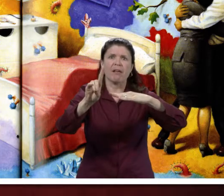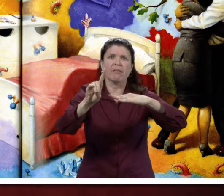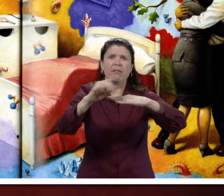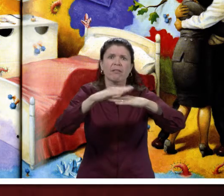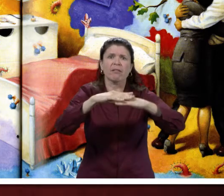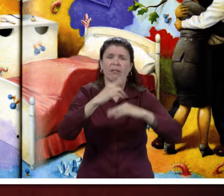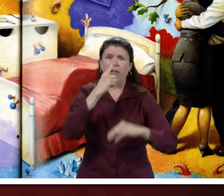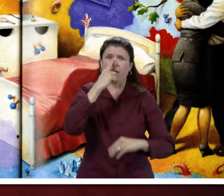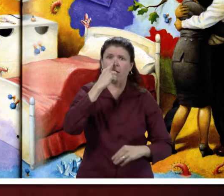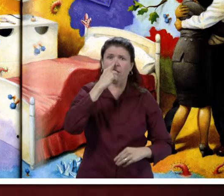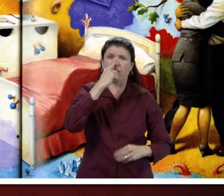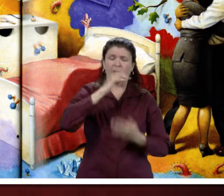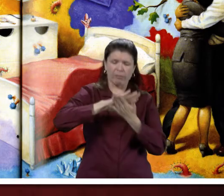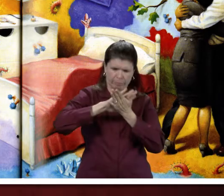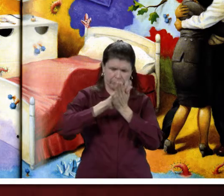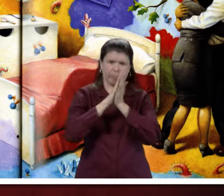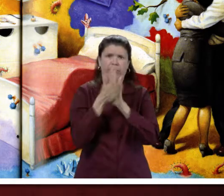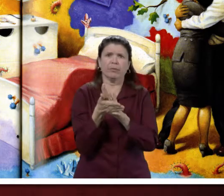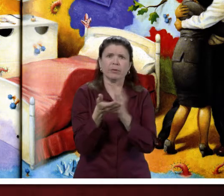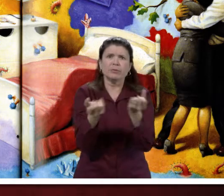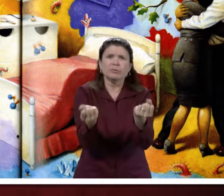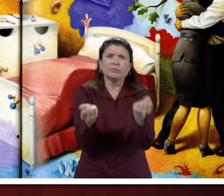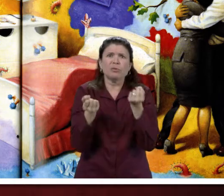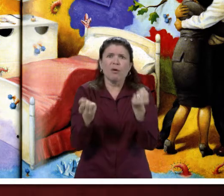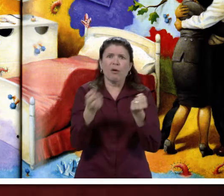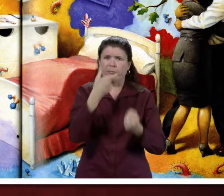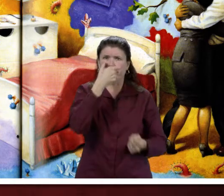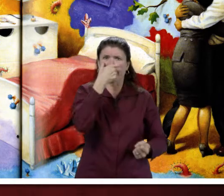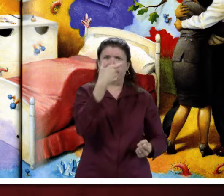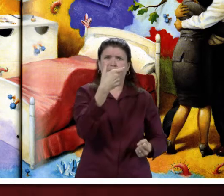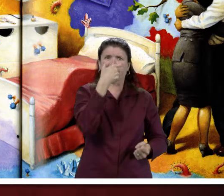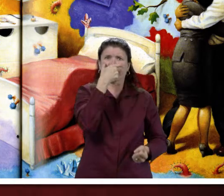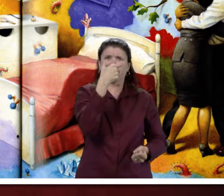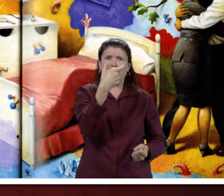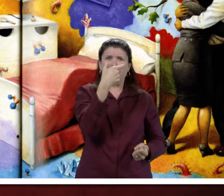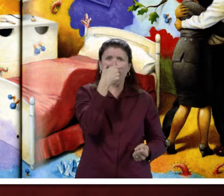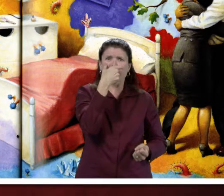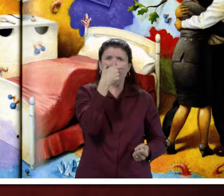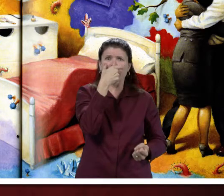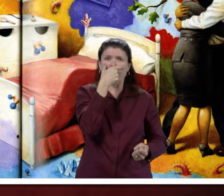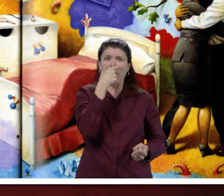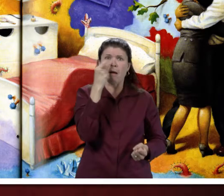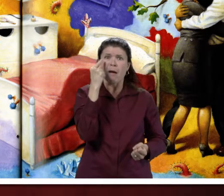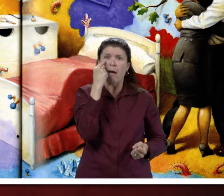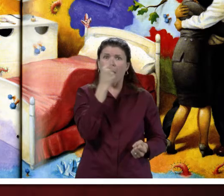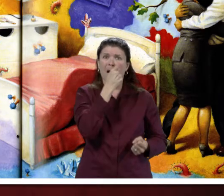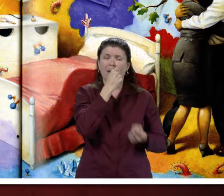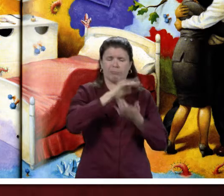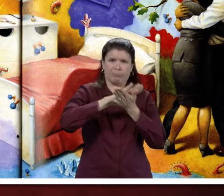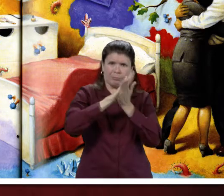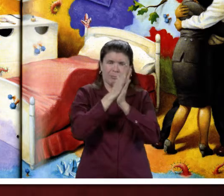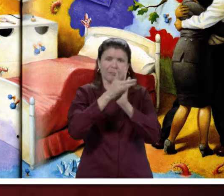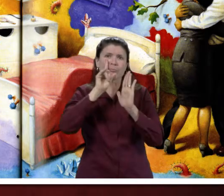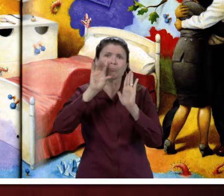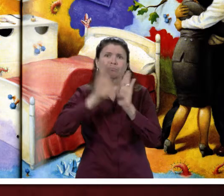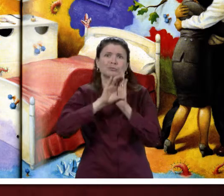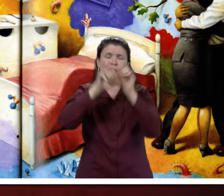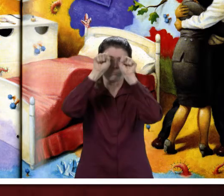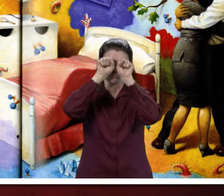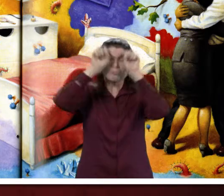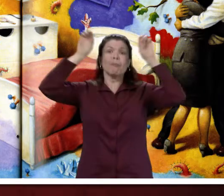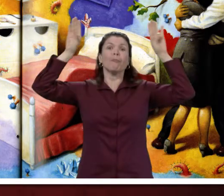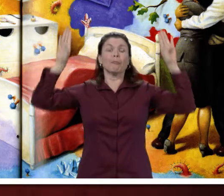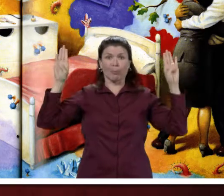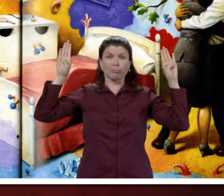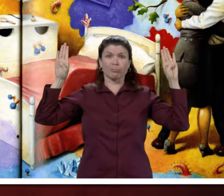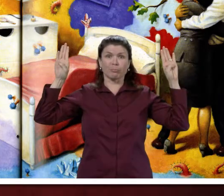her nose was a dresser, and two paintings were her eyes. The therapist screamed and ran from